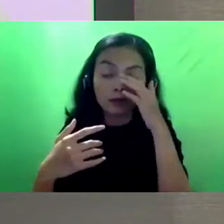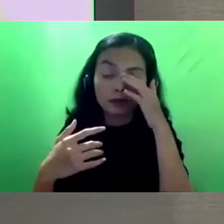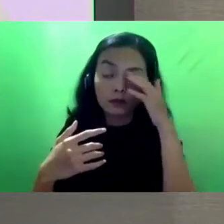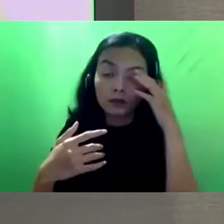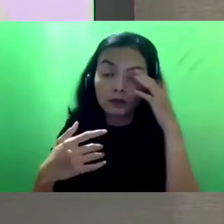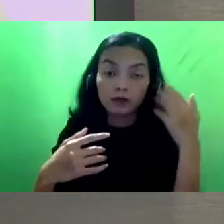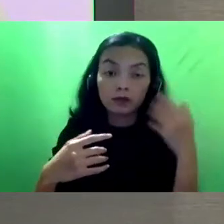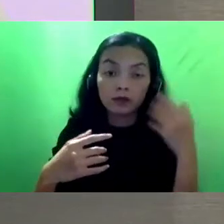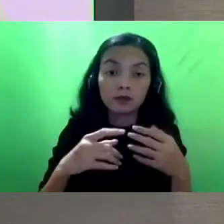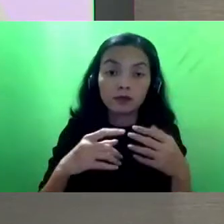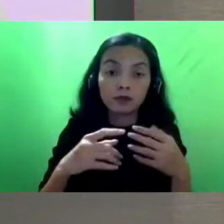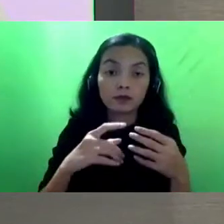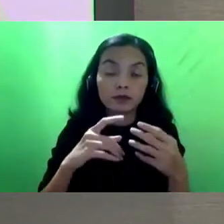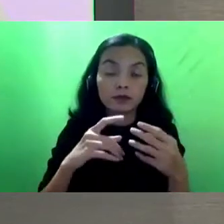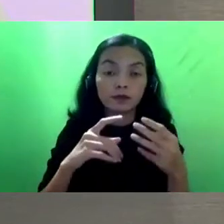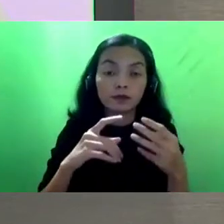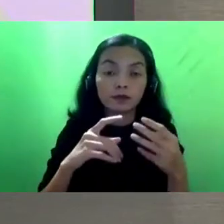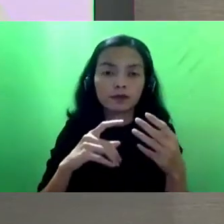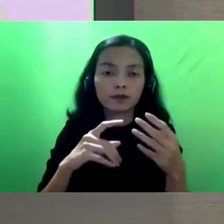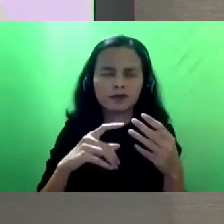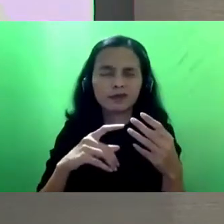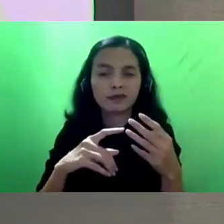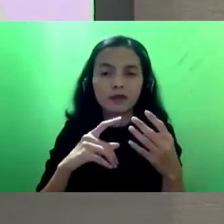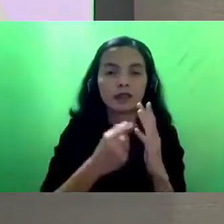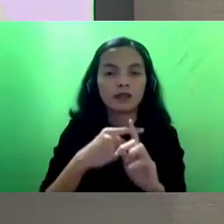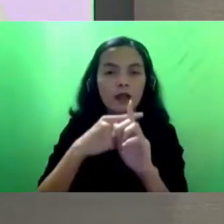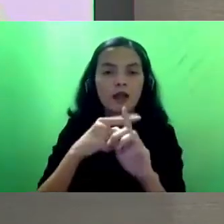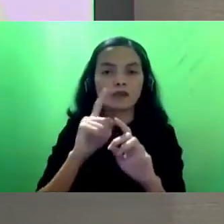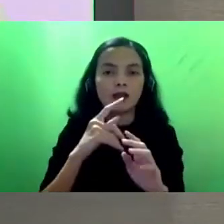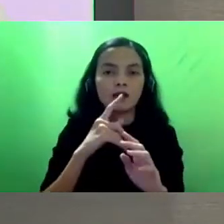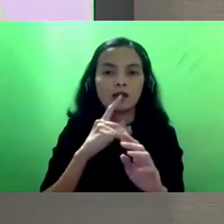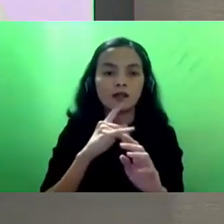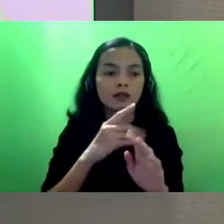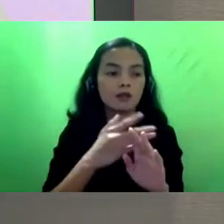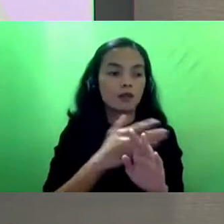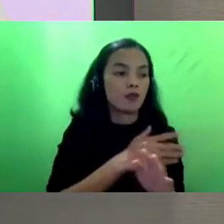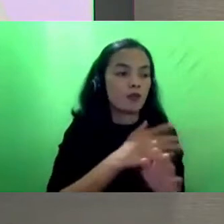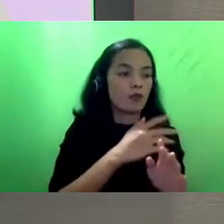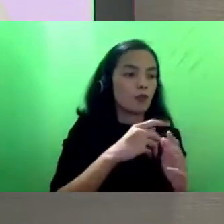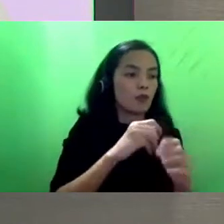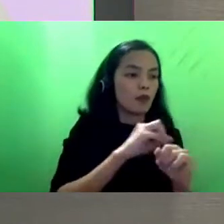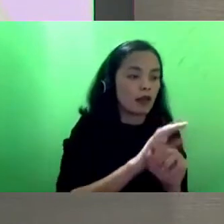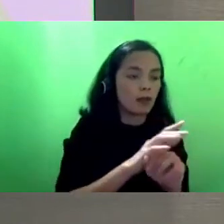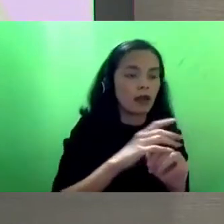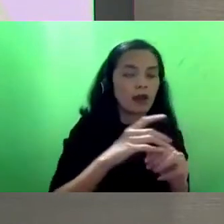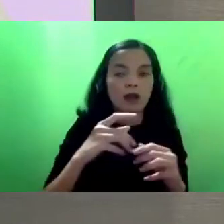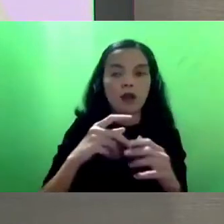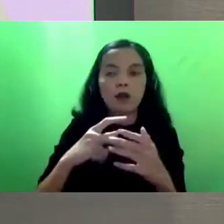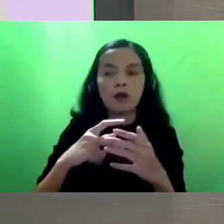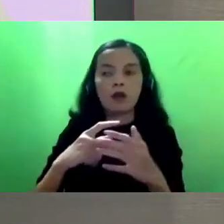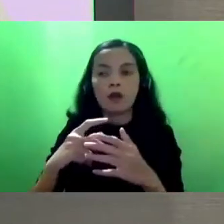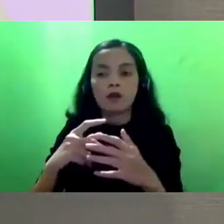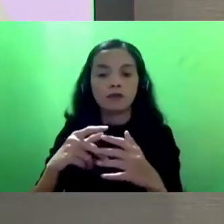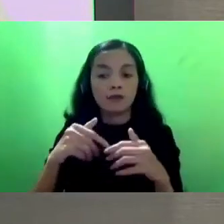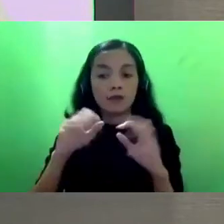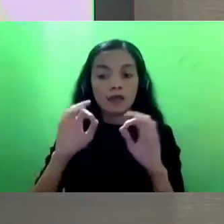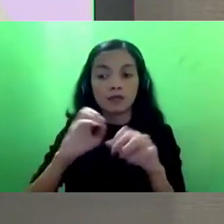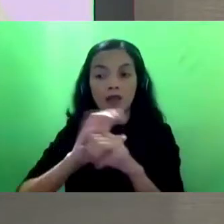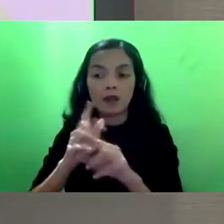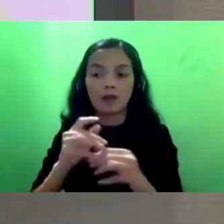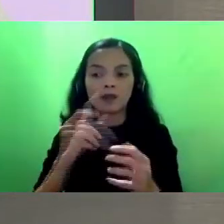compared to the pre-pandemic, program expansion, program increased benefit, but there are still some areas